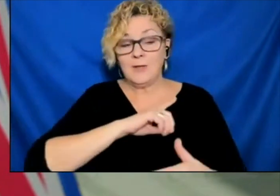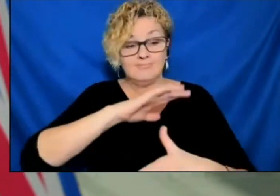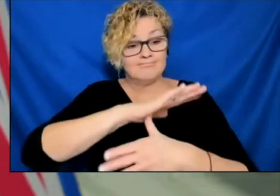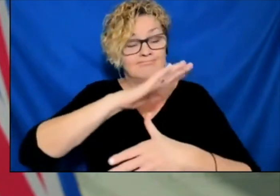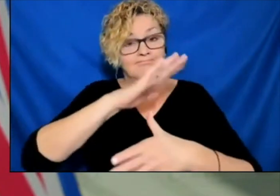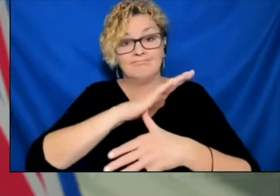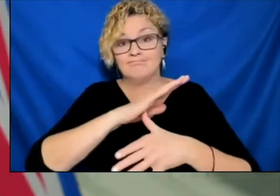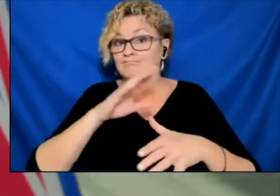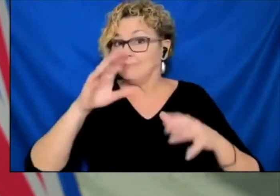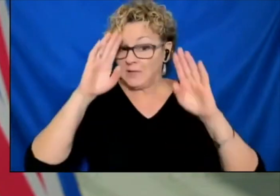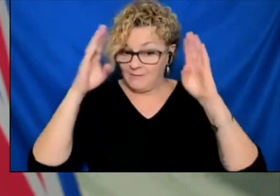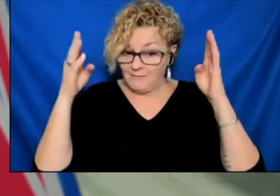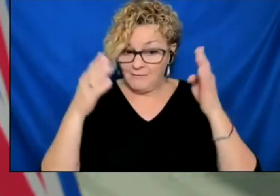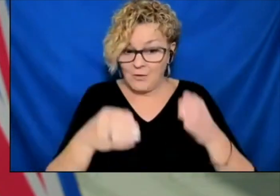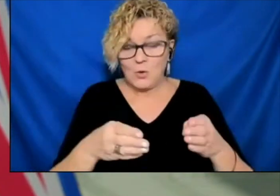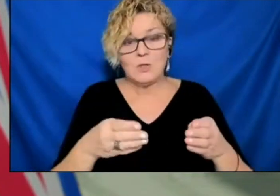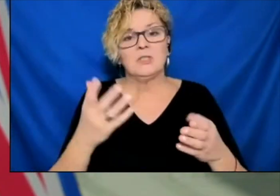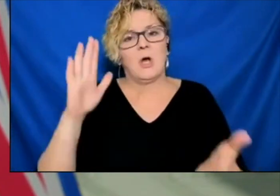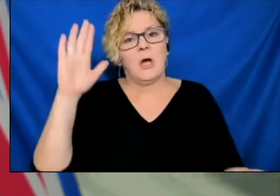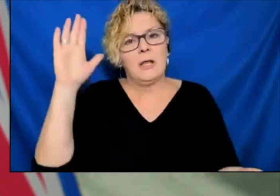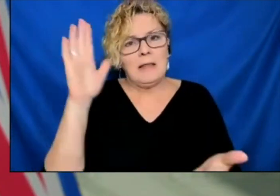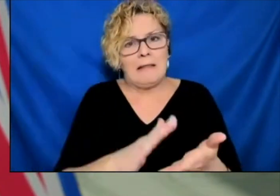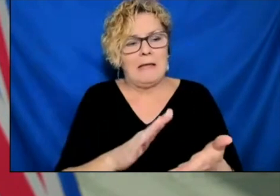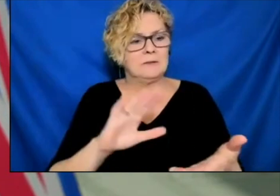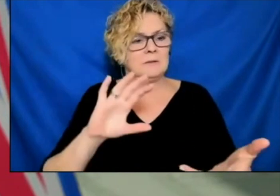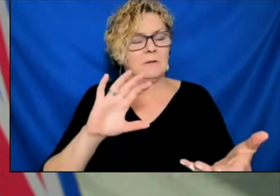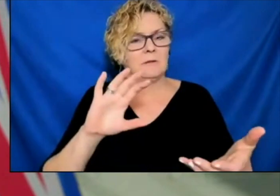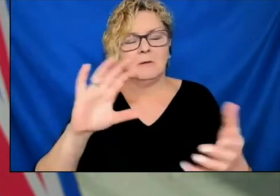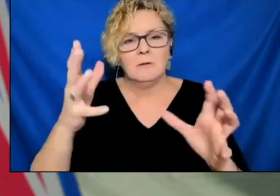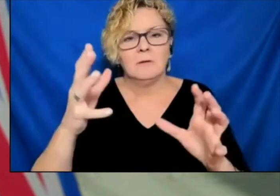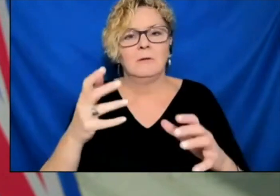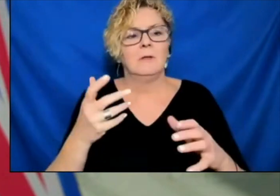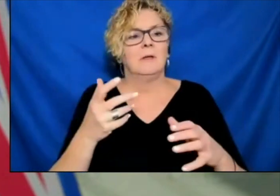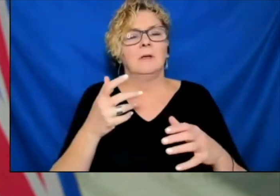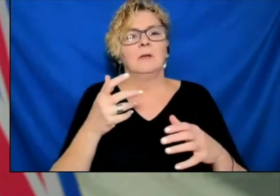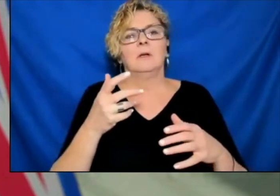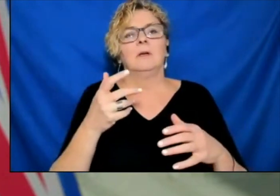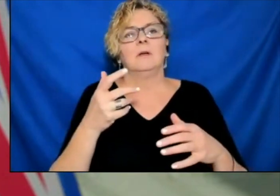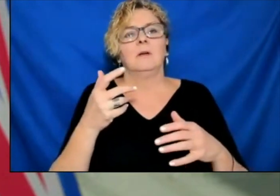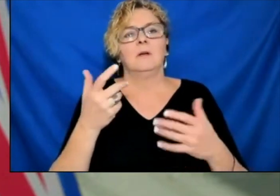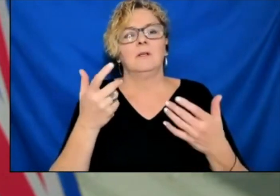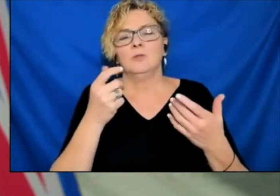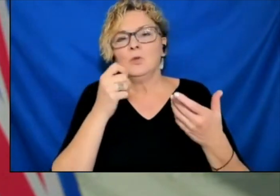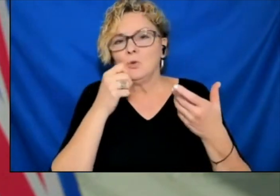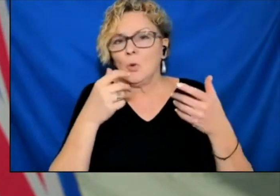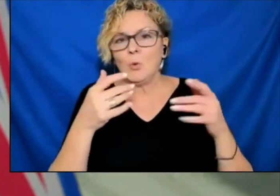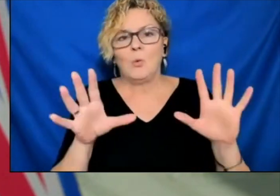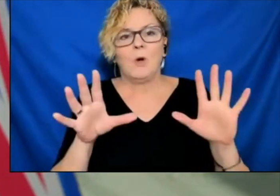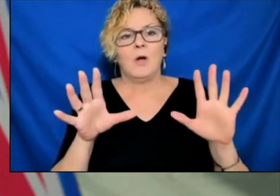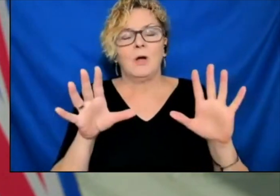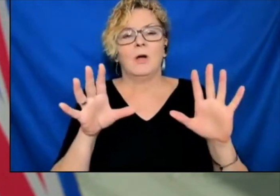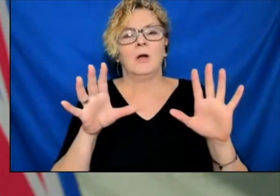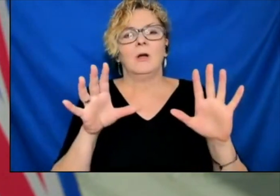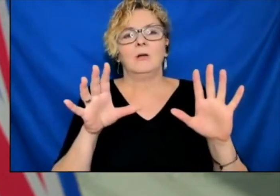to reduce disruption and reduce absenteeism in our schools.